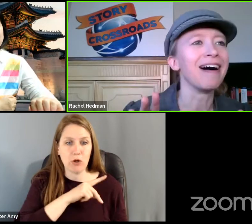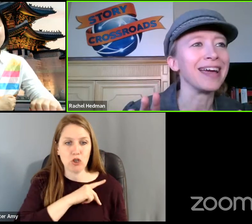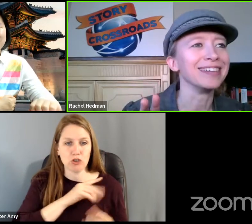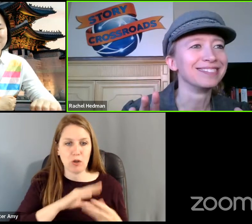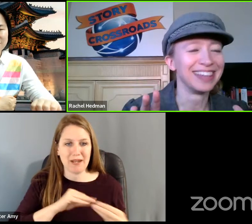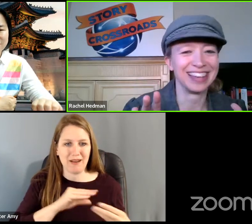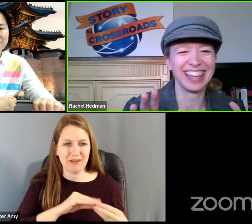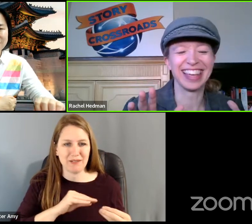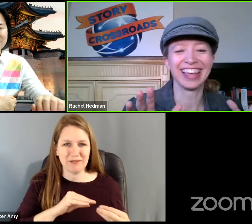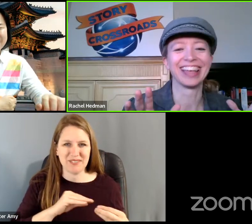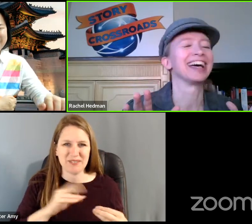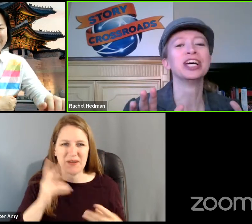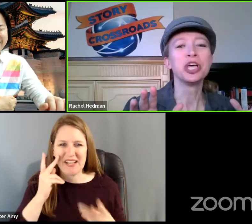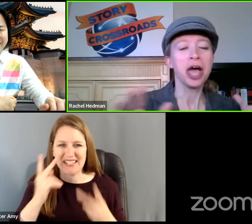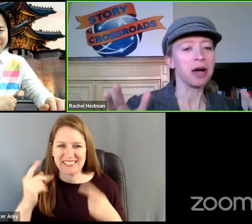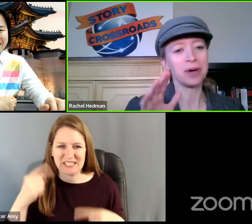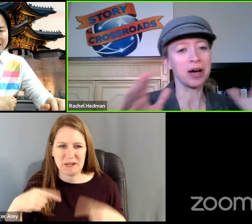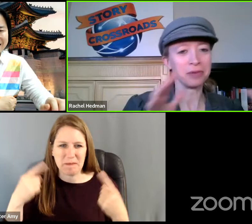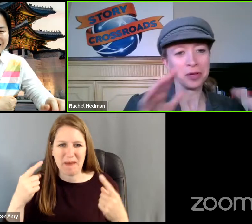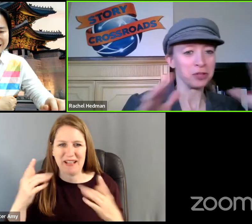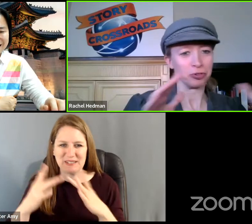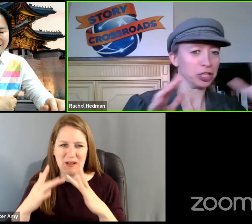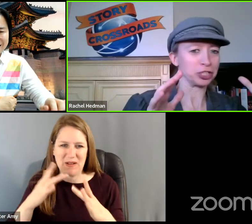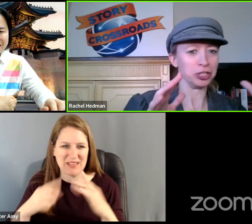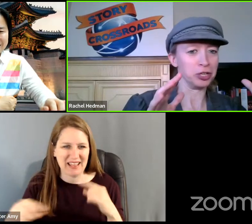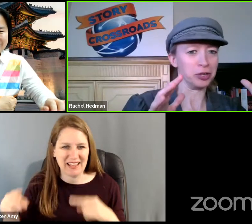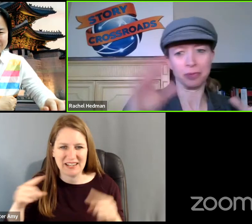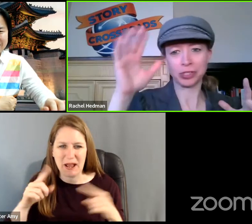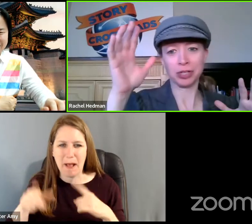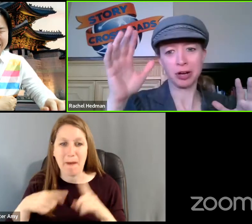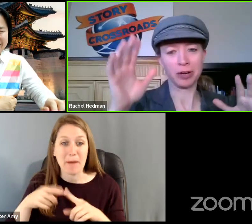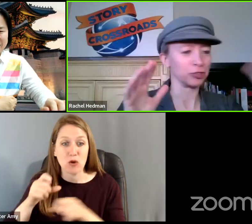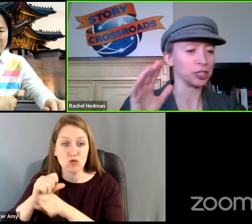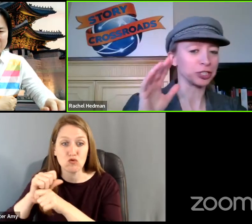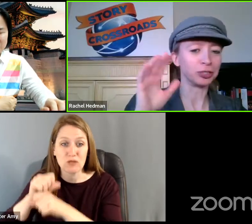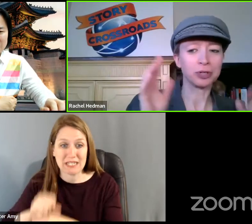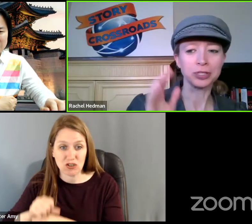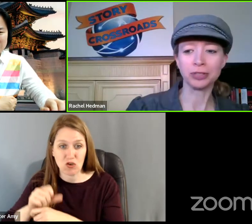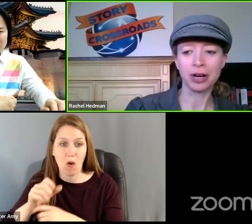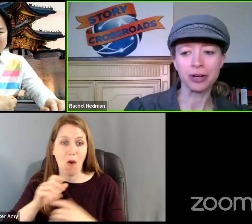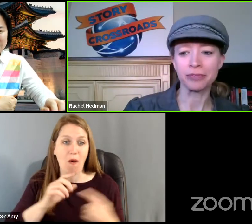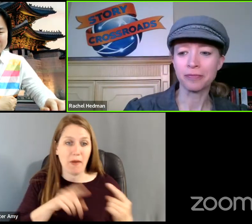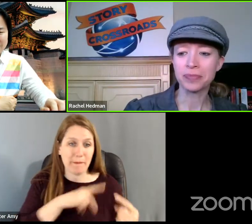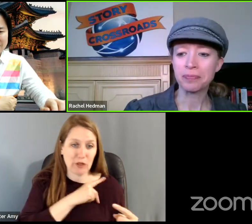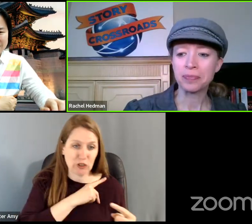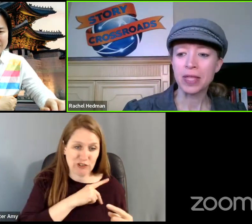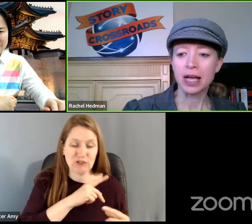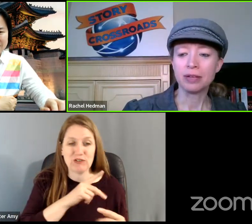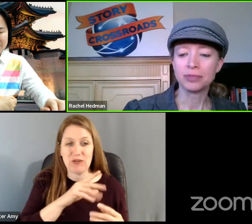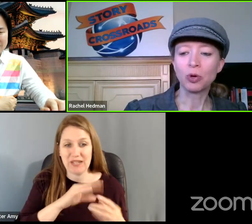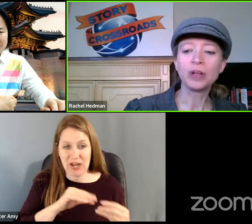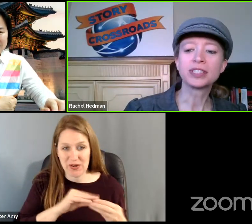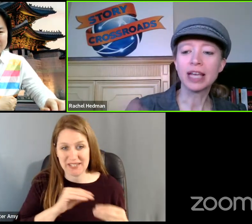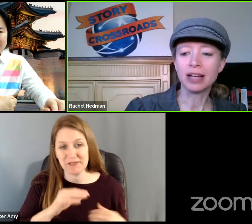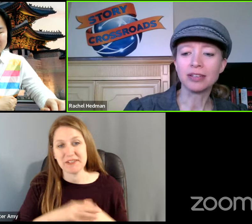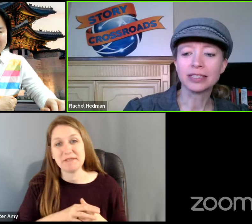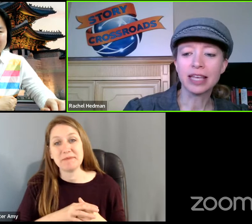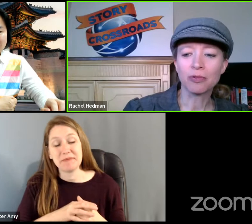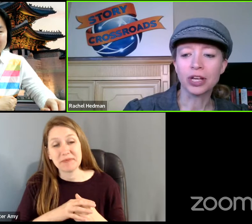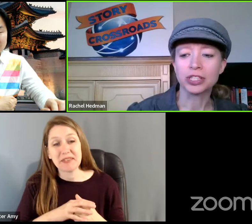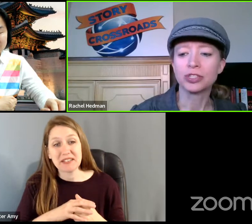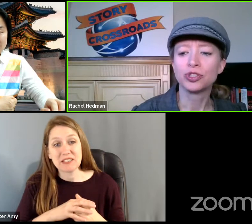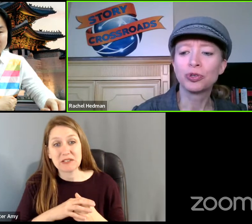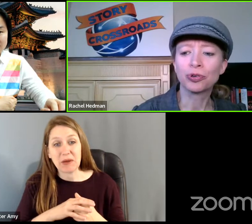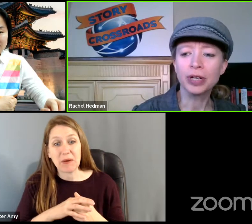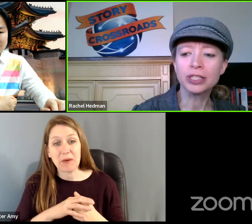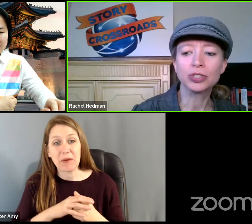debates online about traditional personal narrative. So once again, I'll say